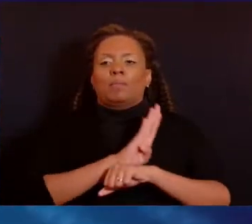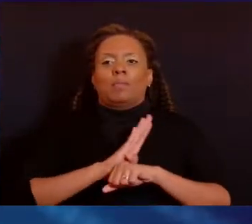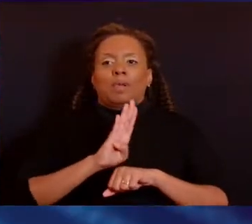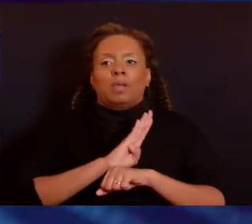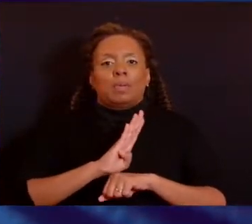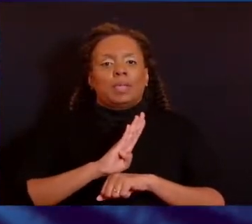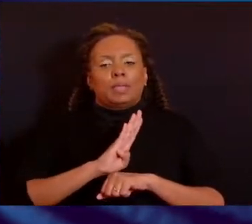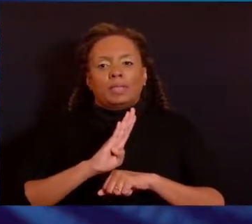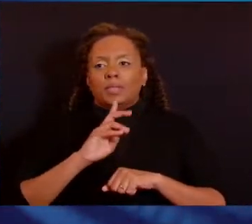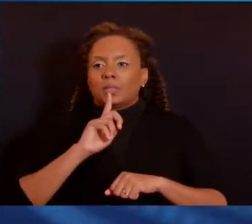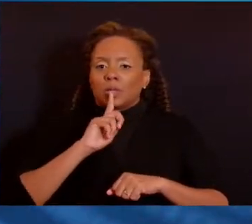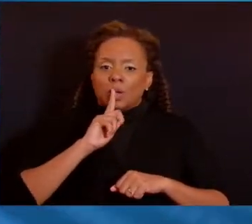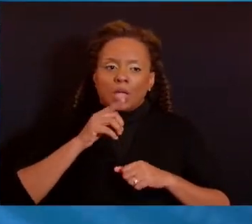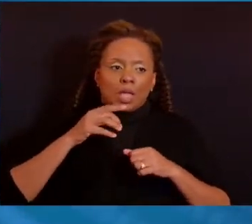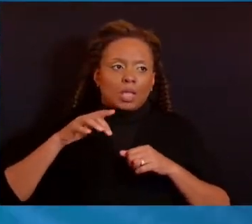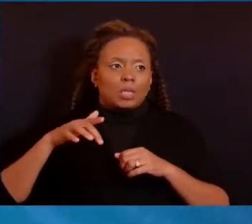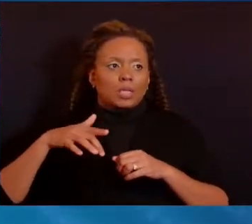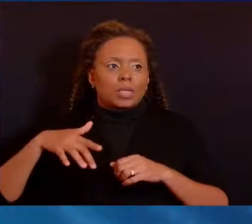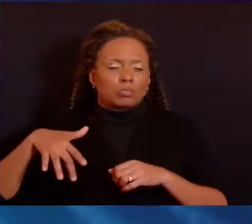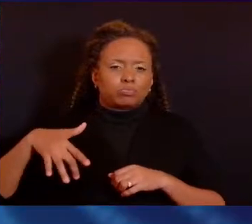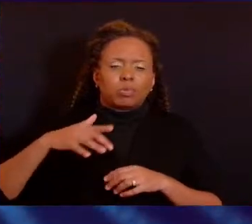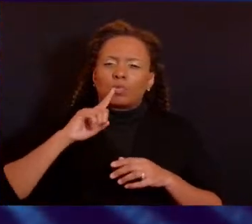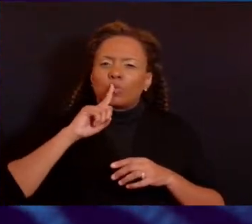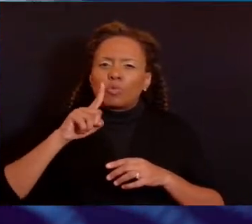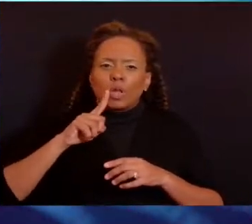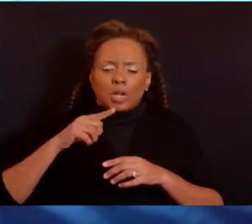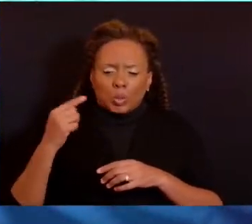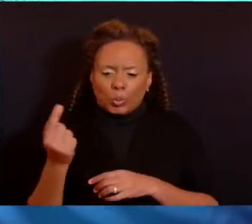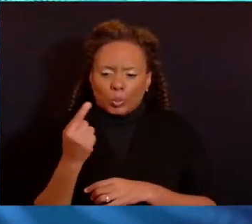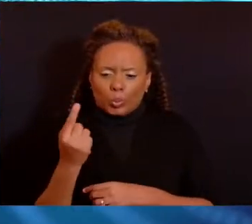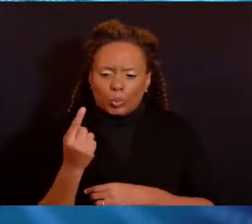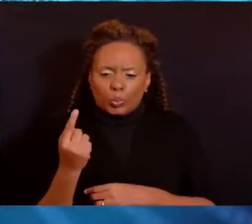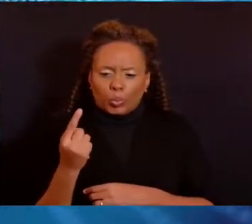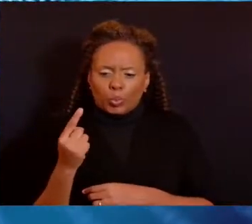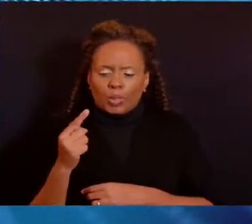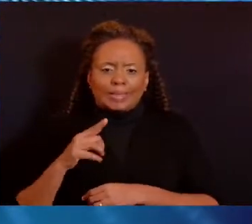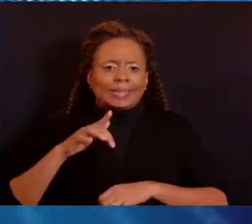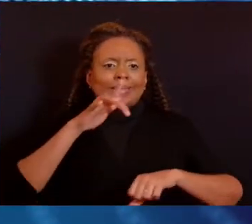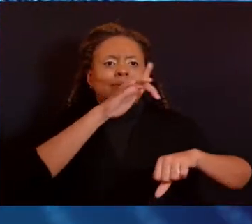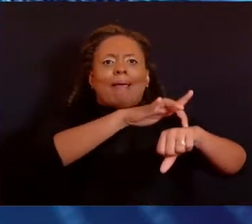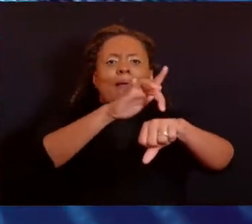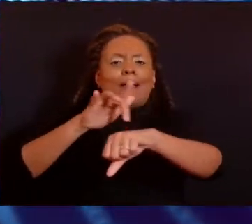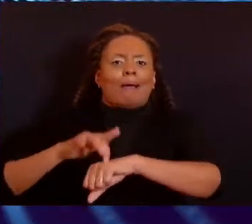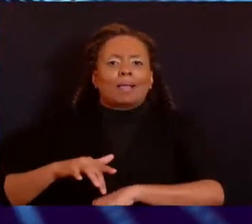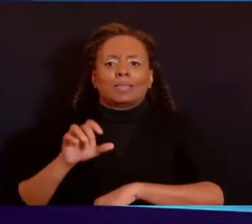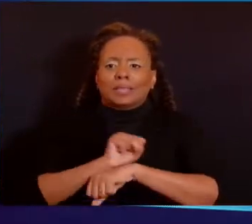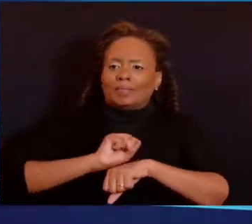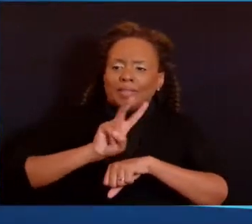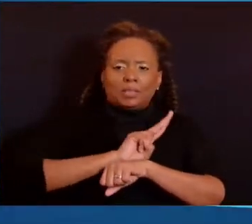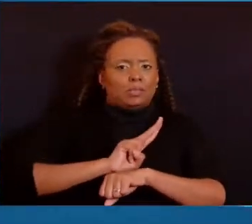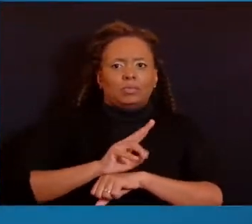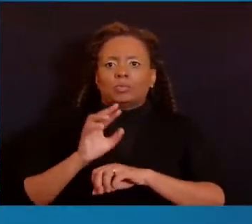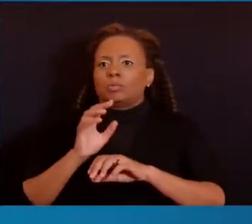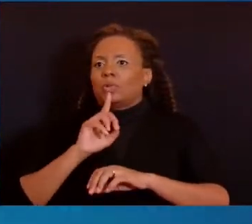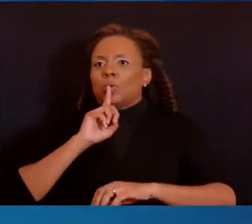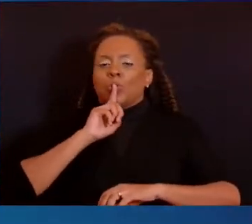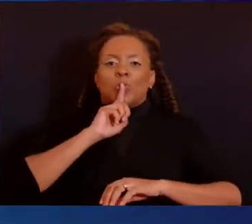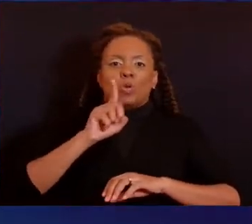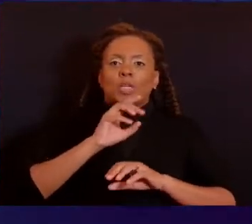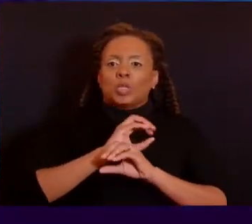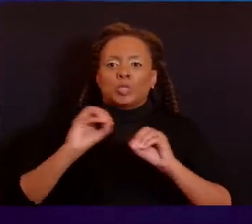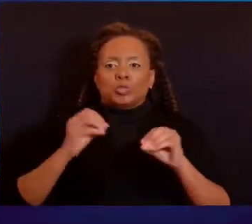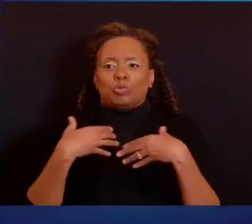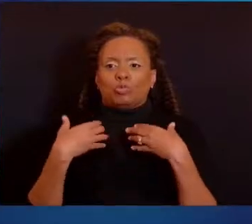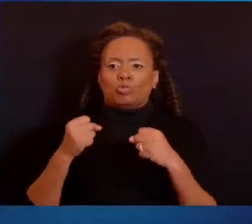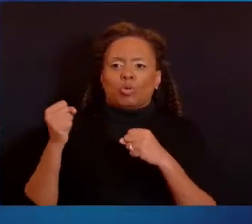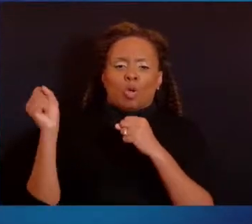opened up. That's it. Just went and produced rain and stuff in St. Vincent, but no strong winds. So it's just quickly spin up in front of Barbados to